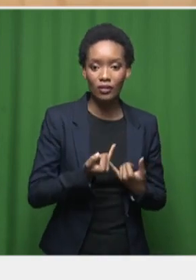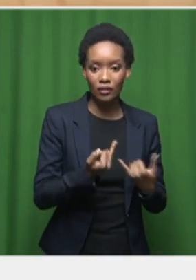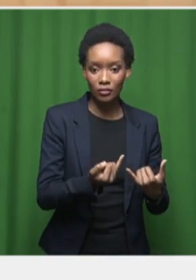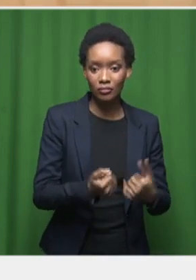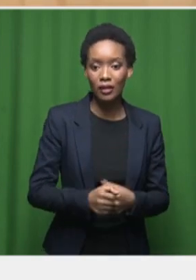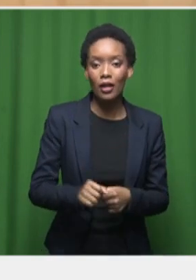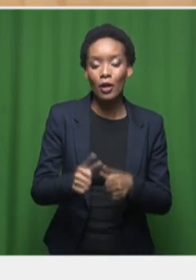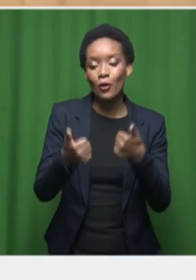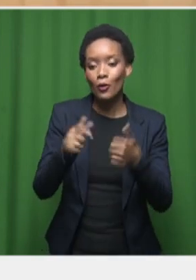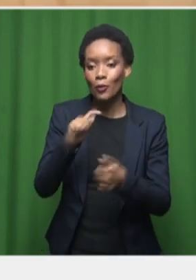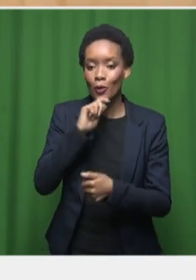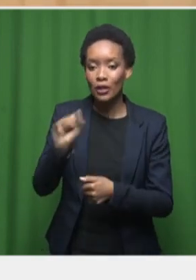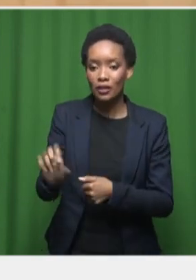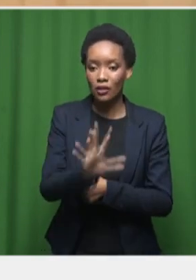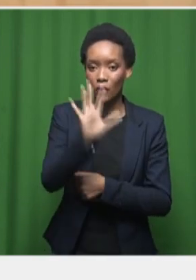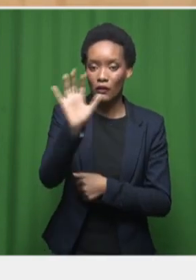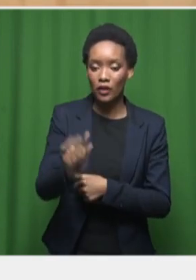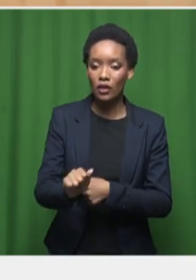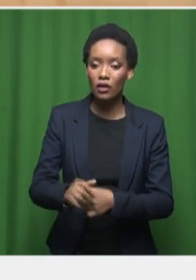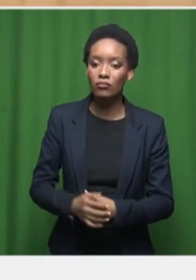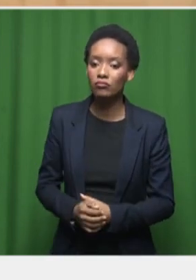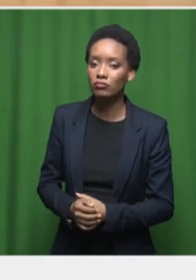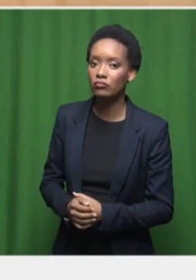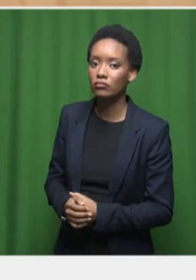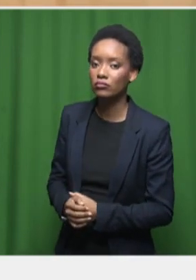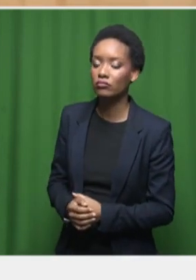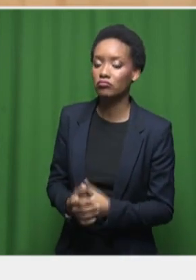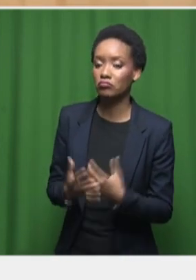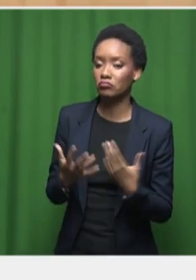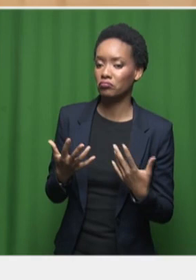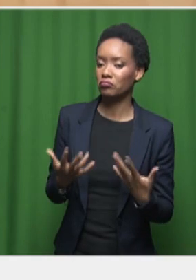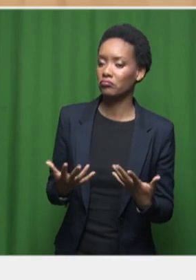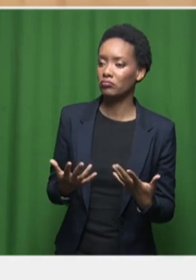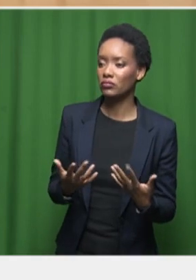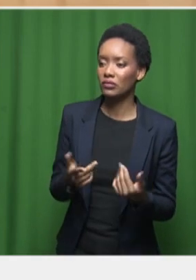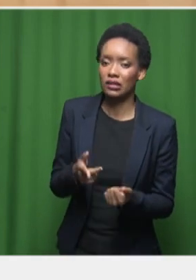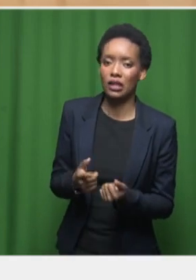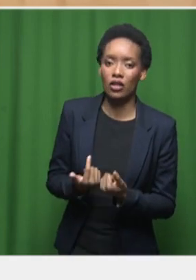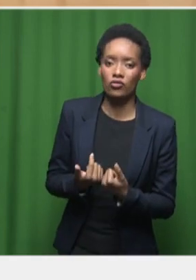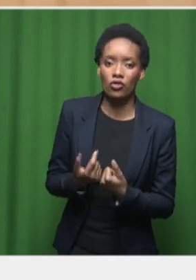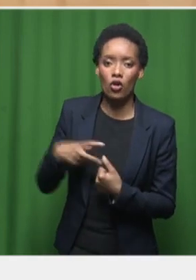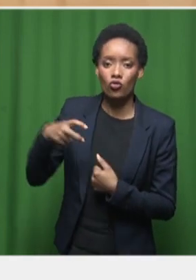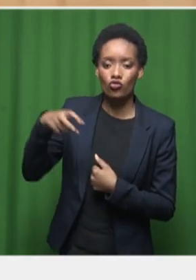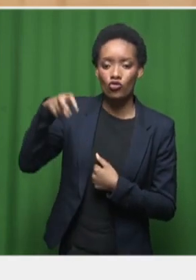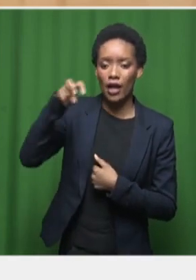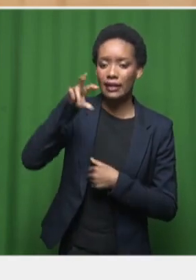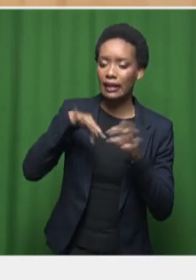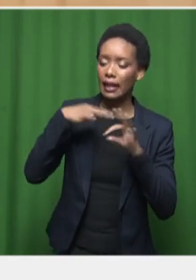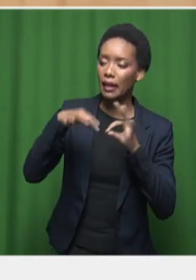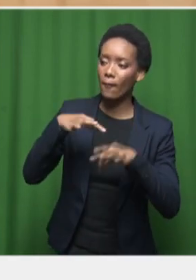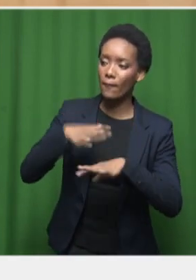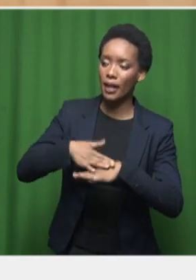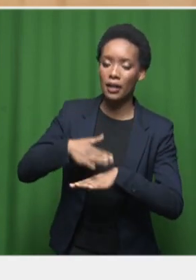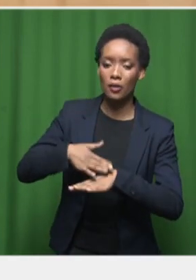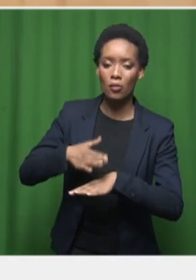Africa. Perhaps just in an effort to take everybody along on this journey and this discussion, let's just start